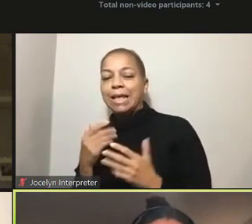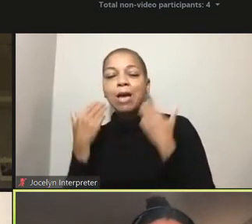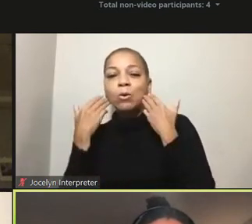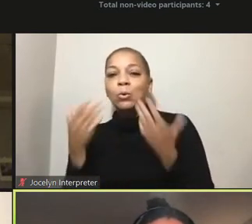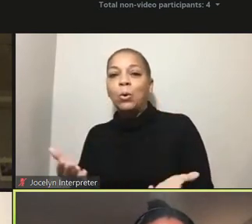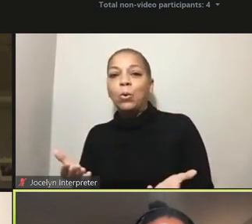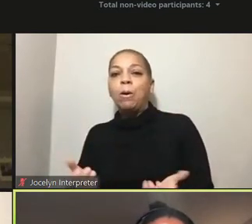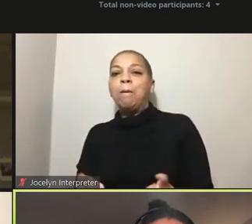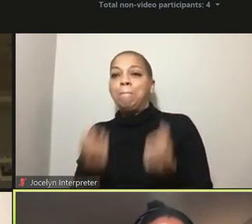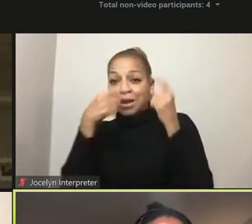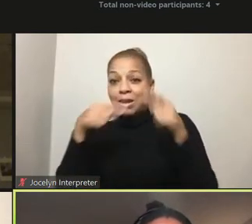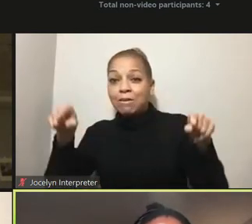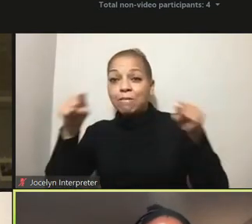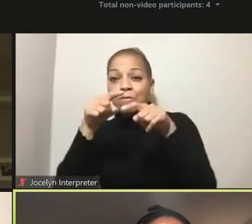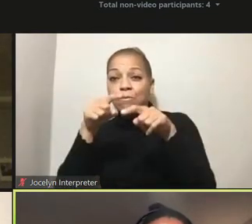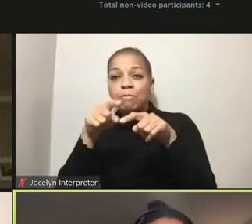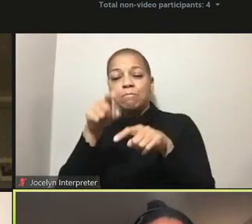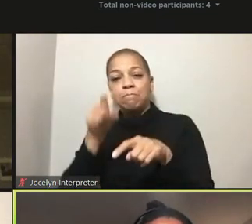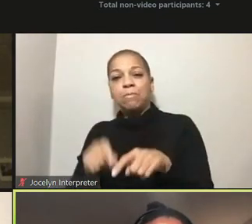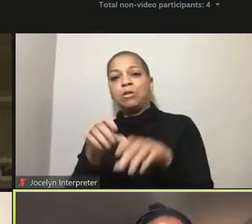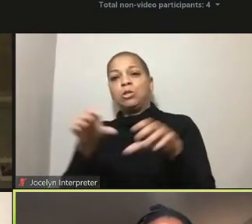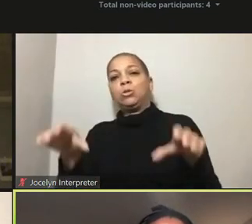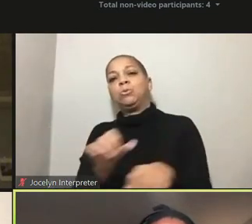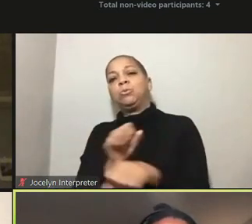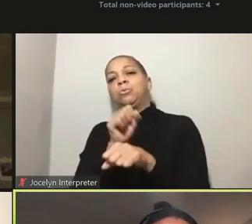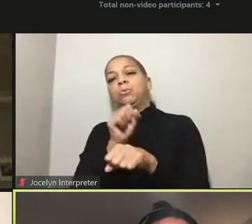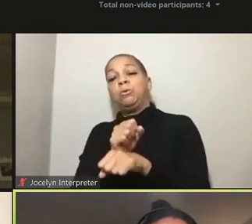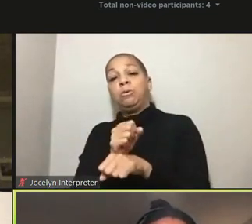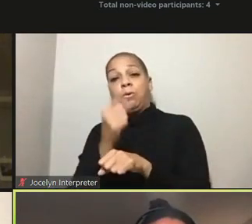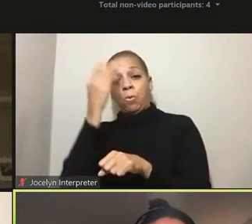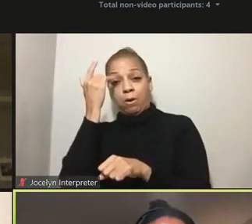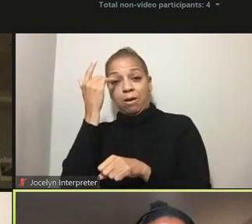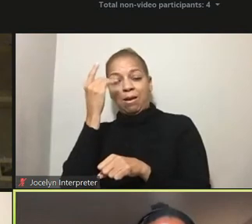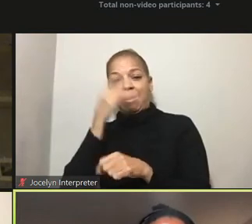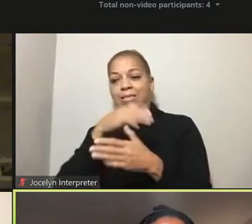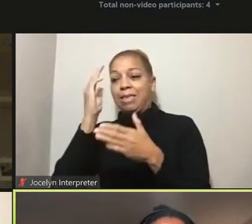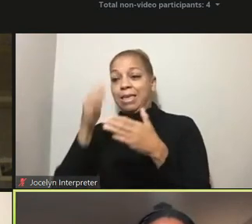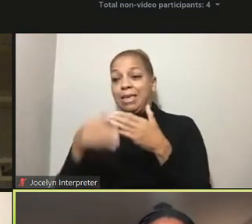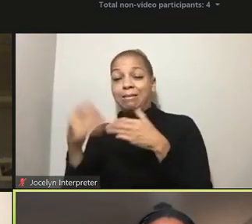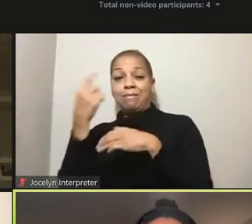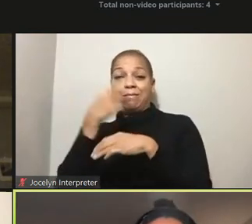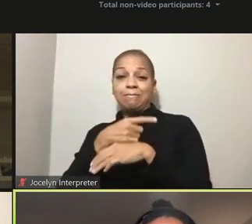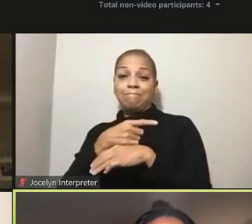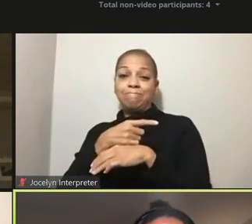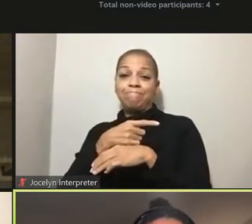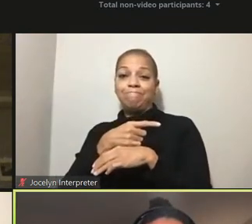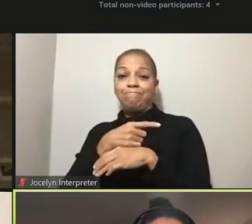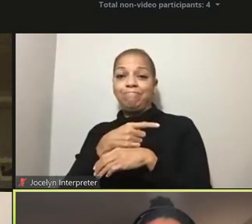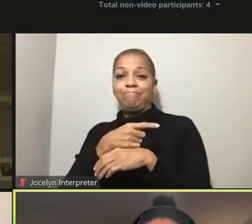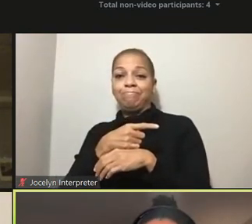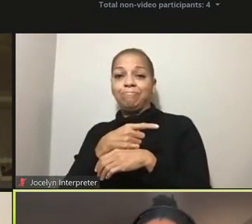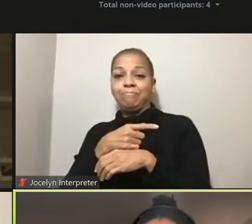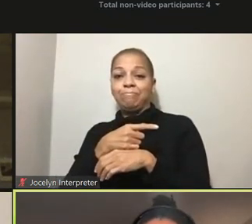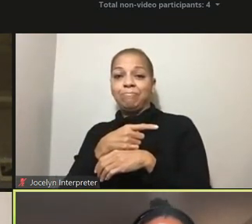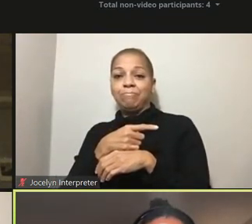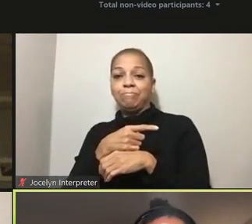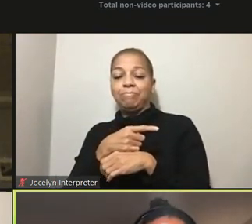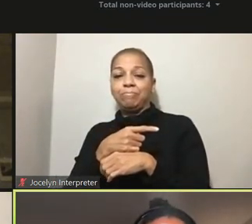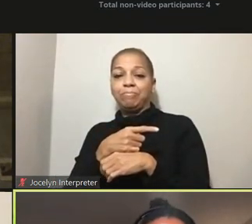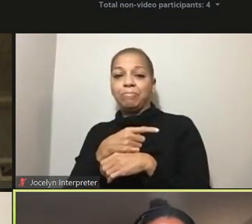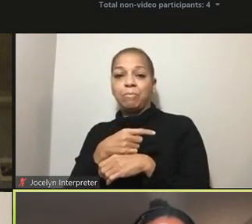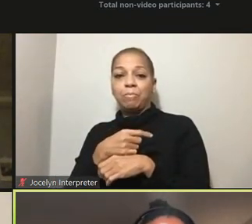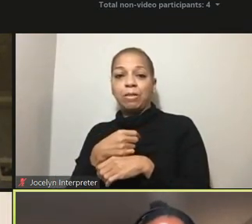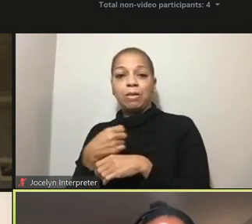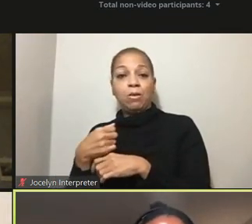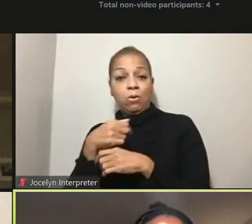of you have to do the work. Because at the end of the day, having us